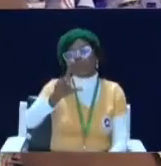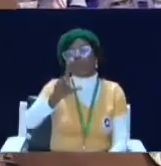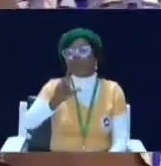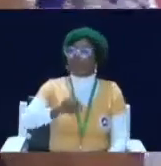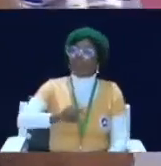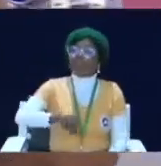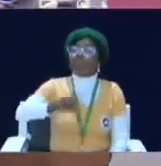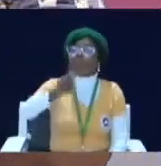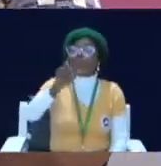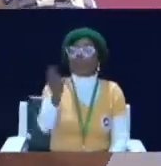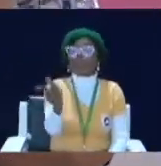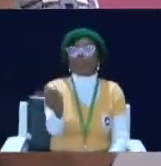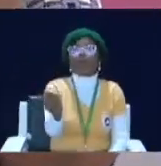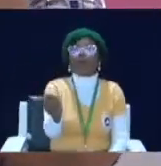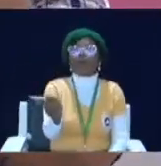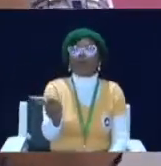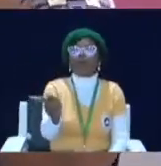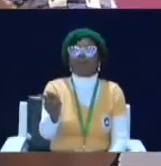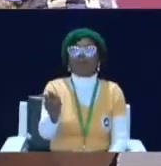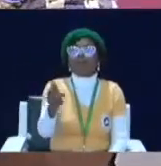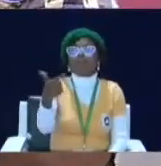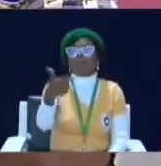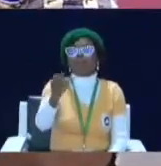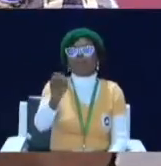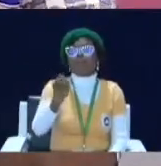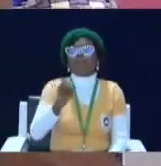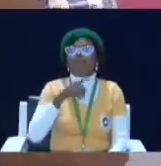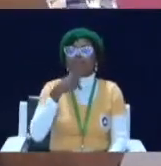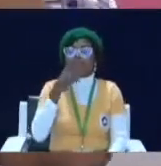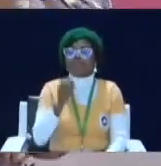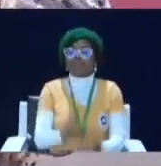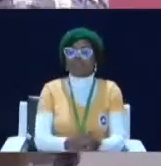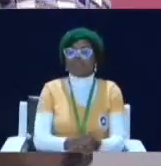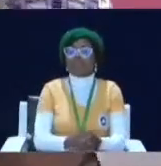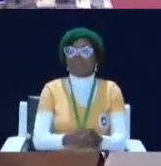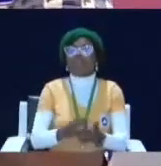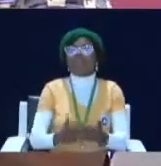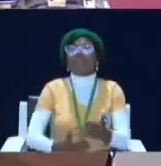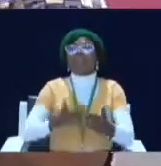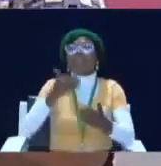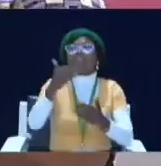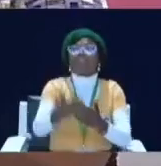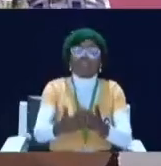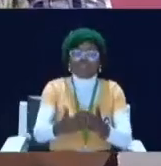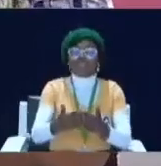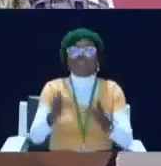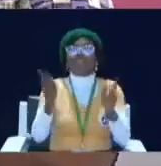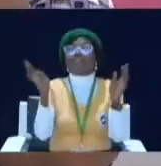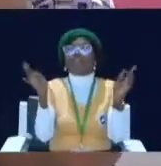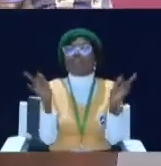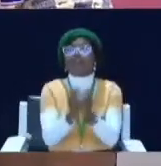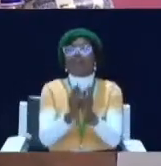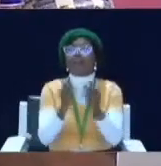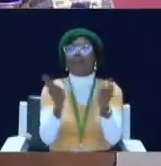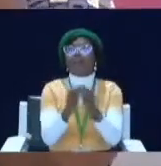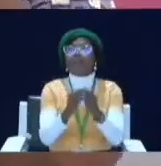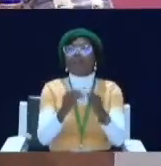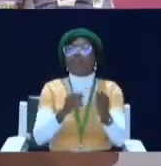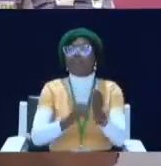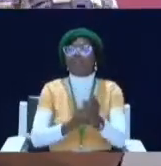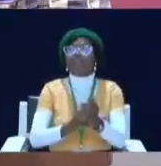2021, Daddy Gio mentioned that the next convention is